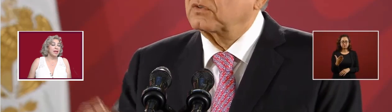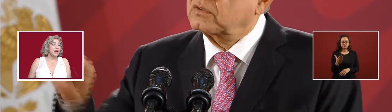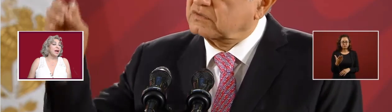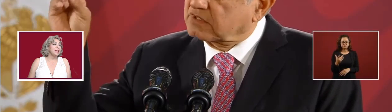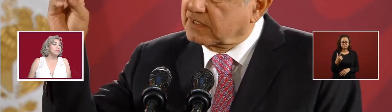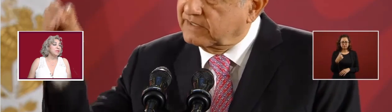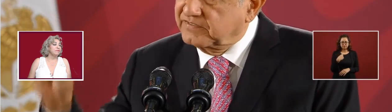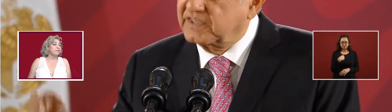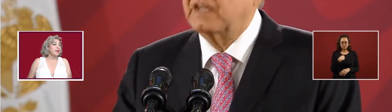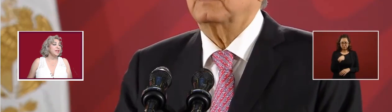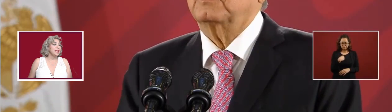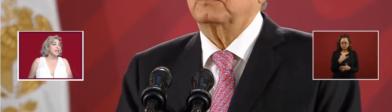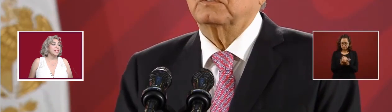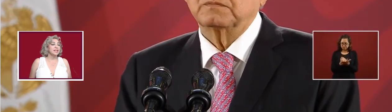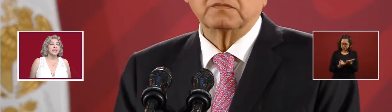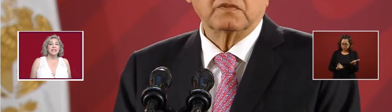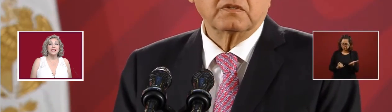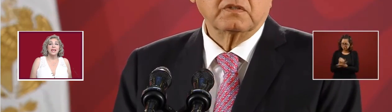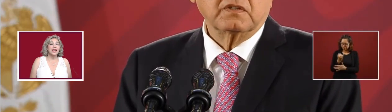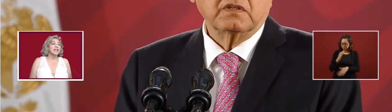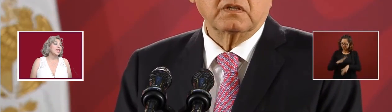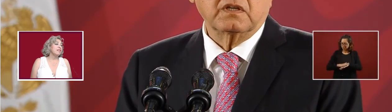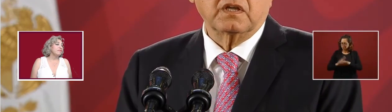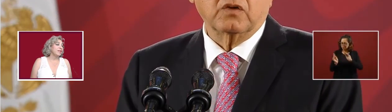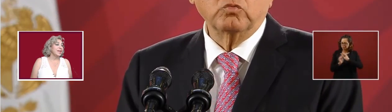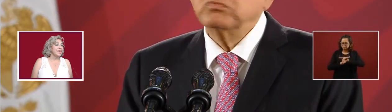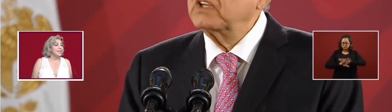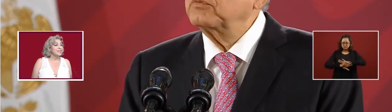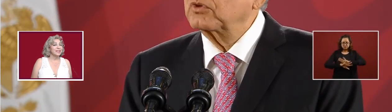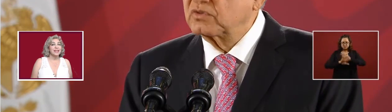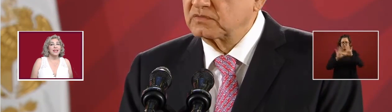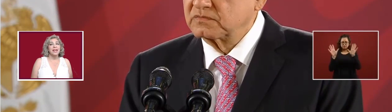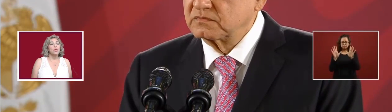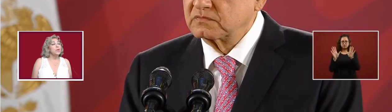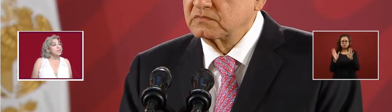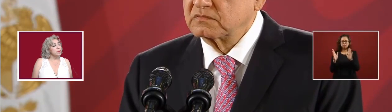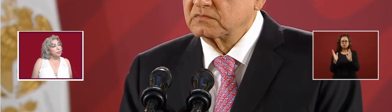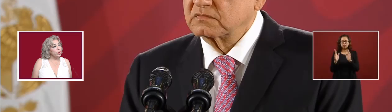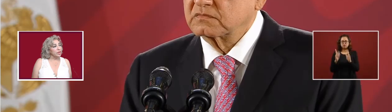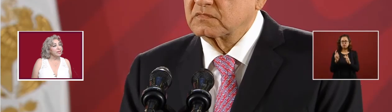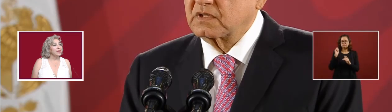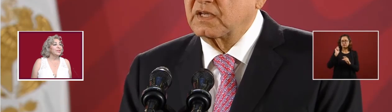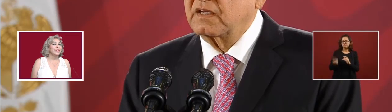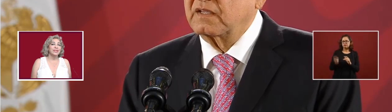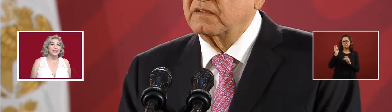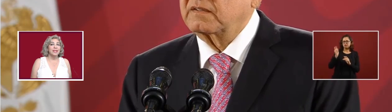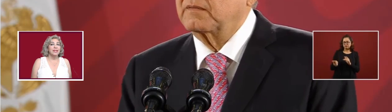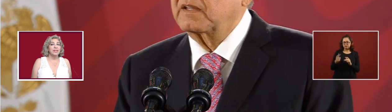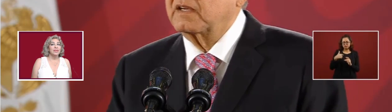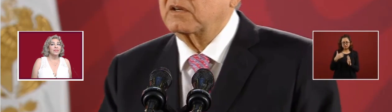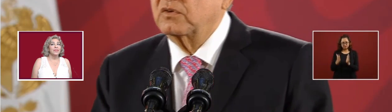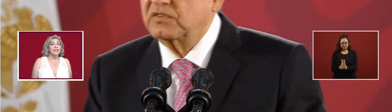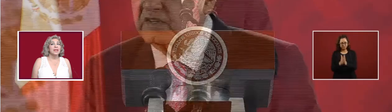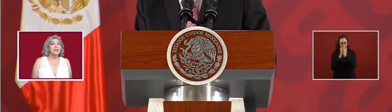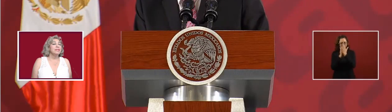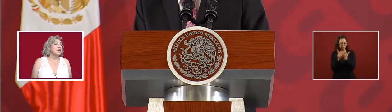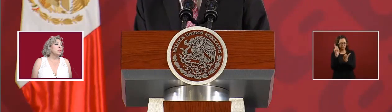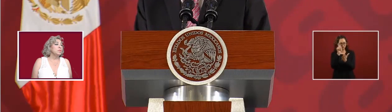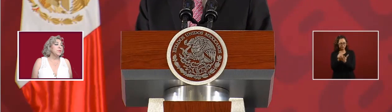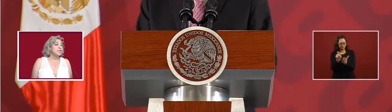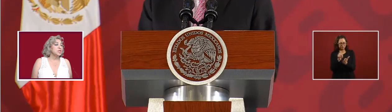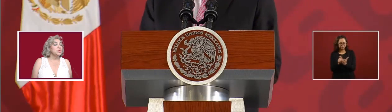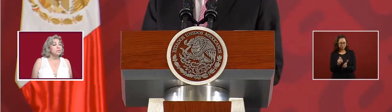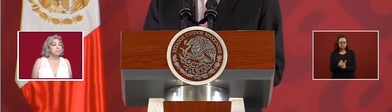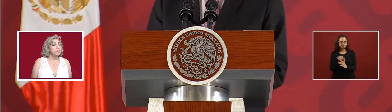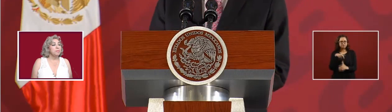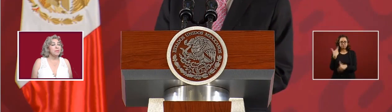I am defining it and clarifying it within a book that